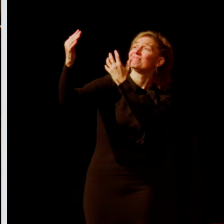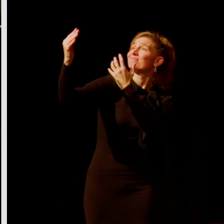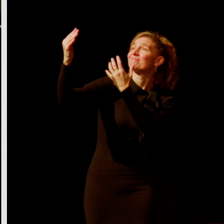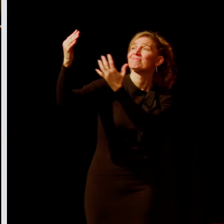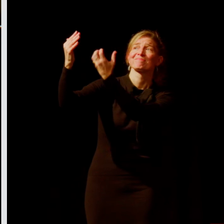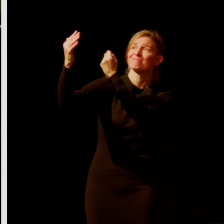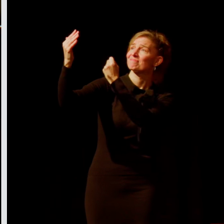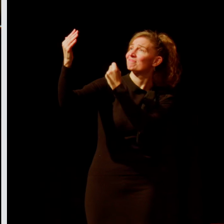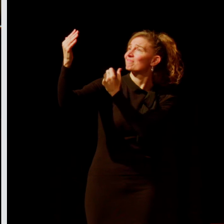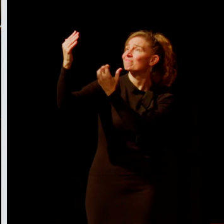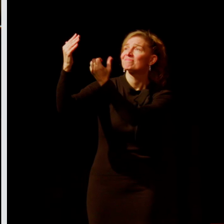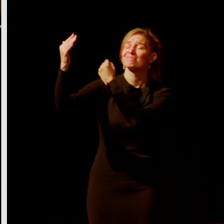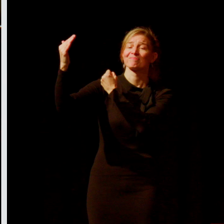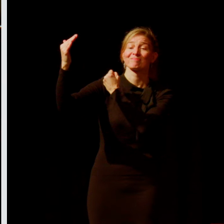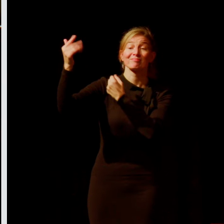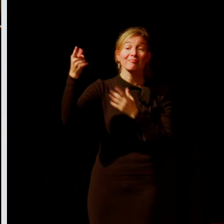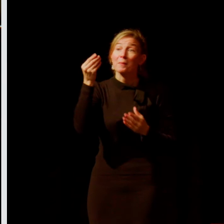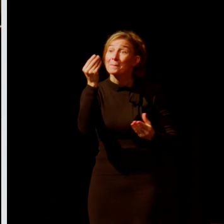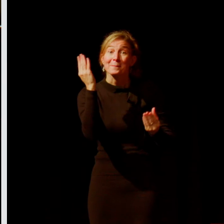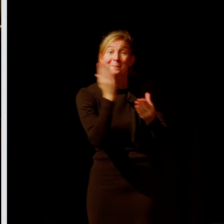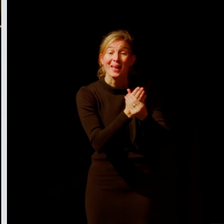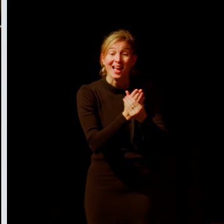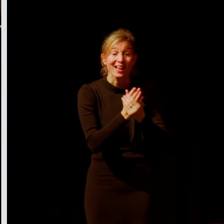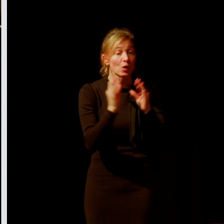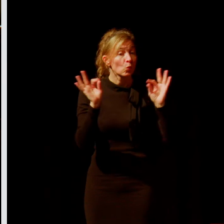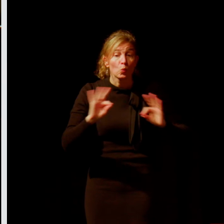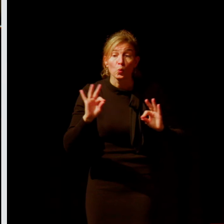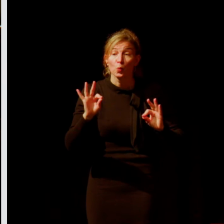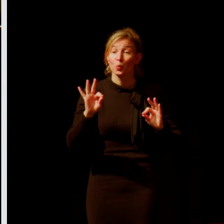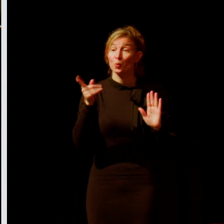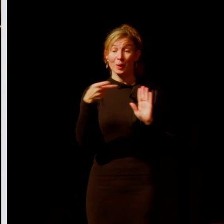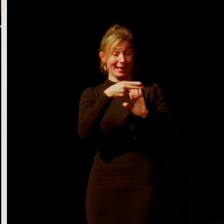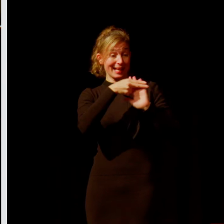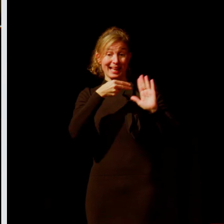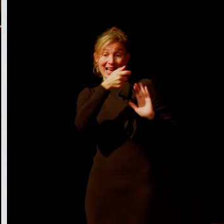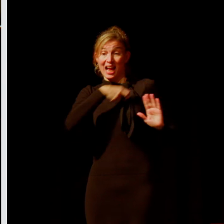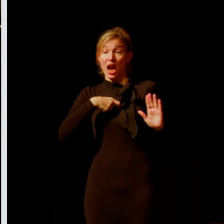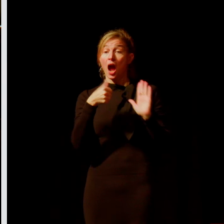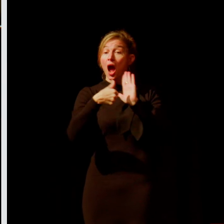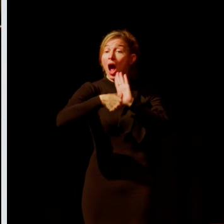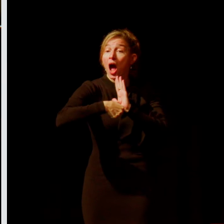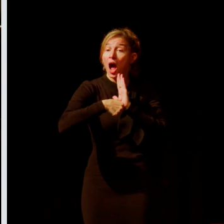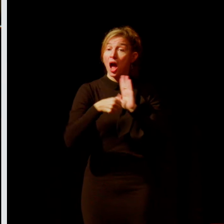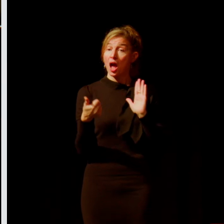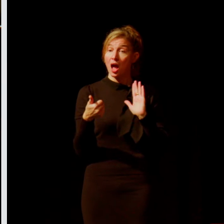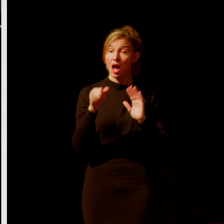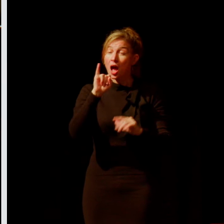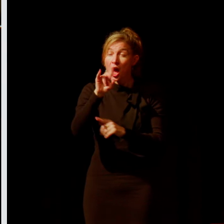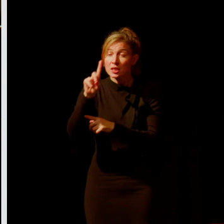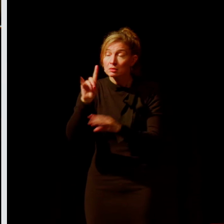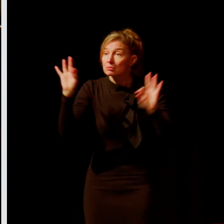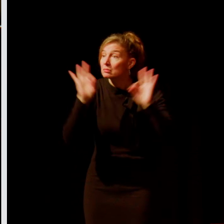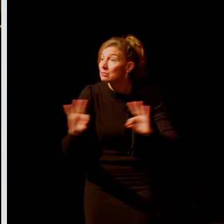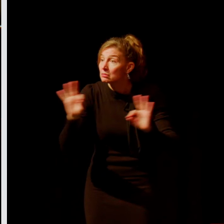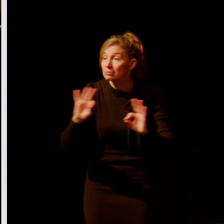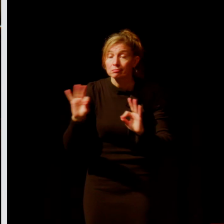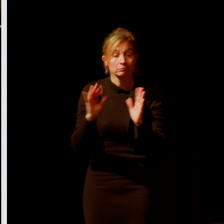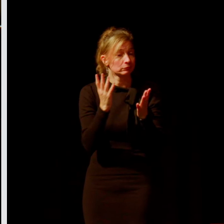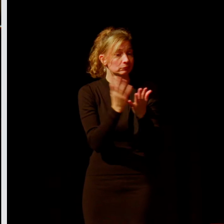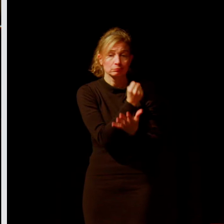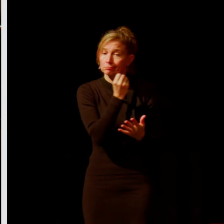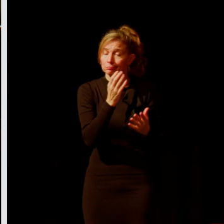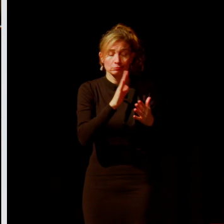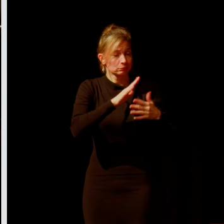Why? Because she's got no bank account, no ID, no access to the global economy, we here so often take for